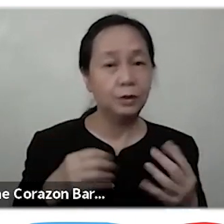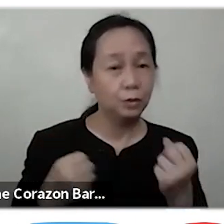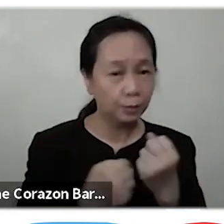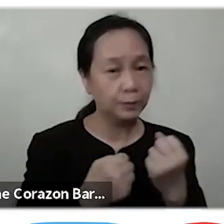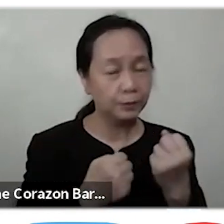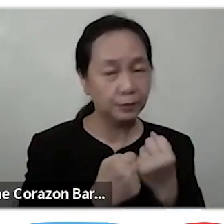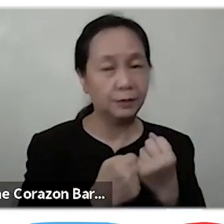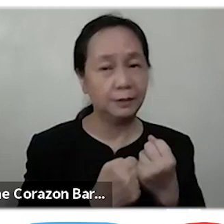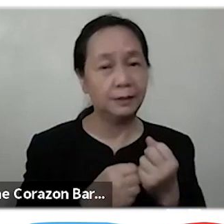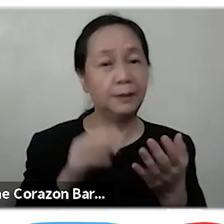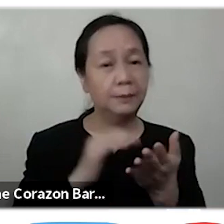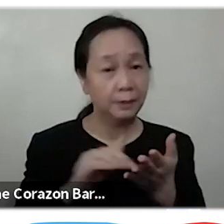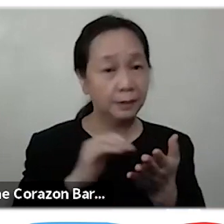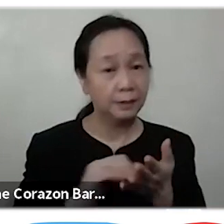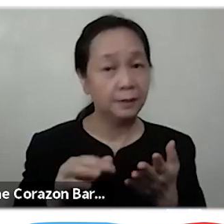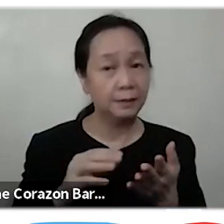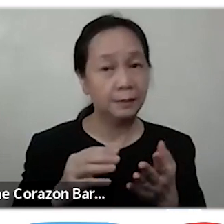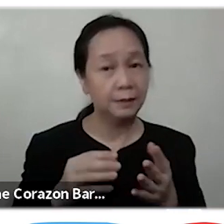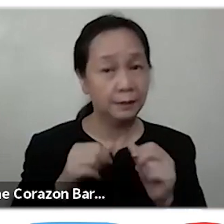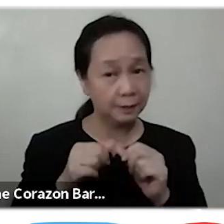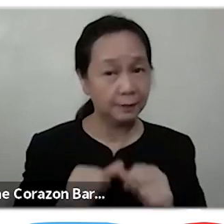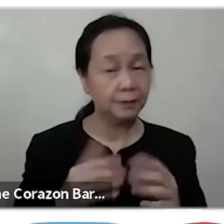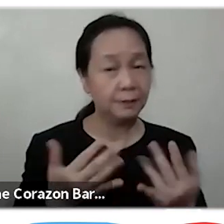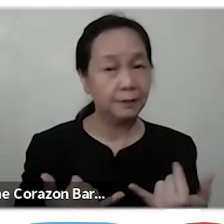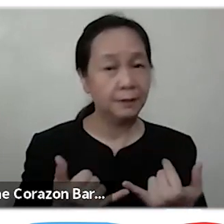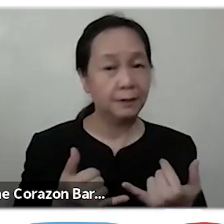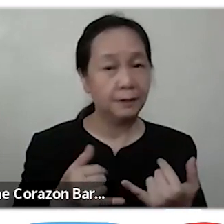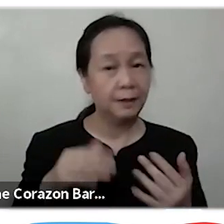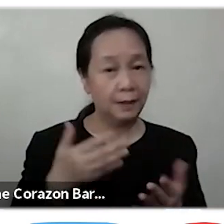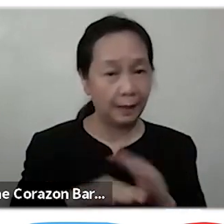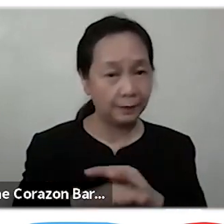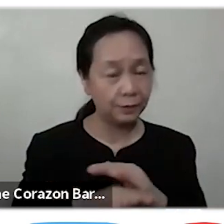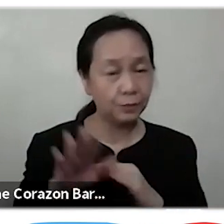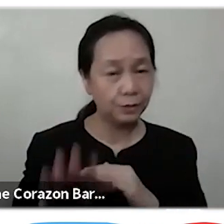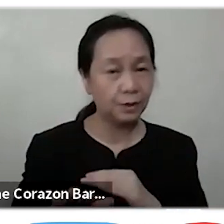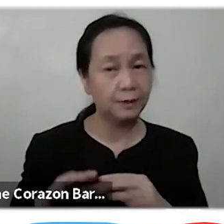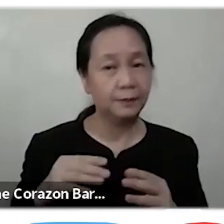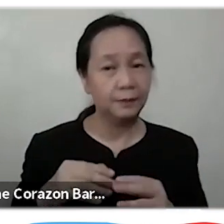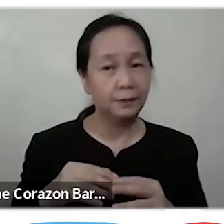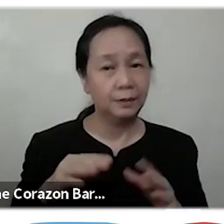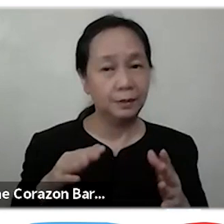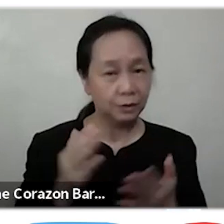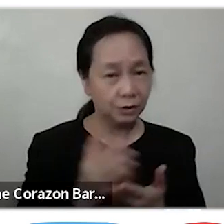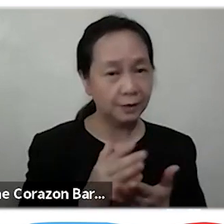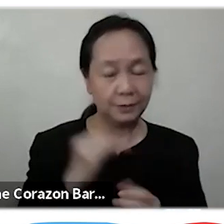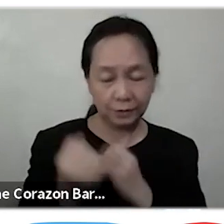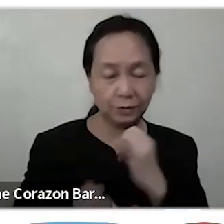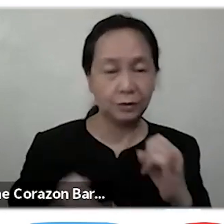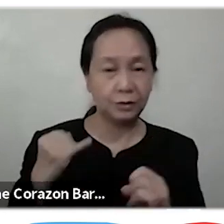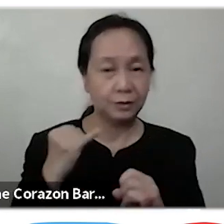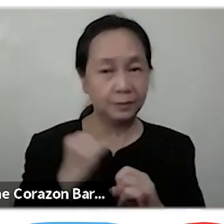the implementation of the call to action that children and young people shared on International Children's